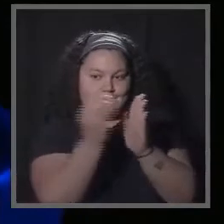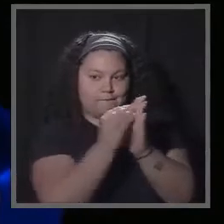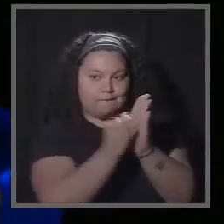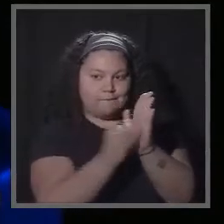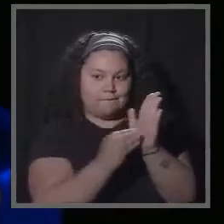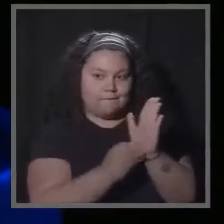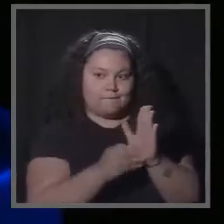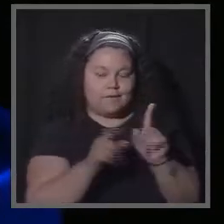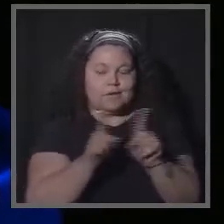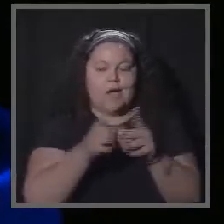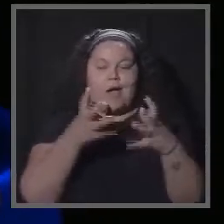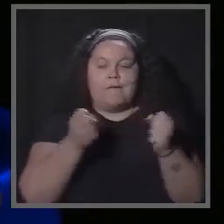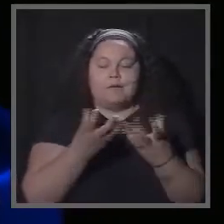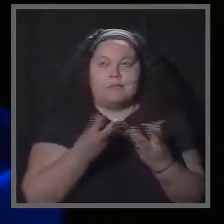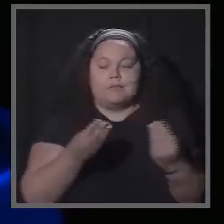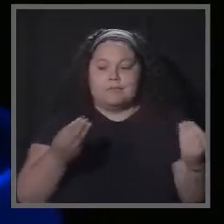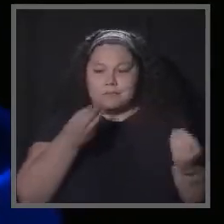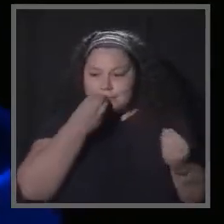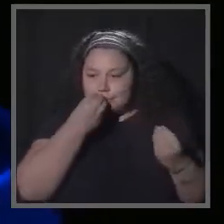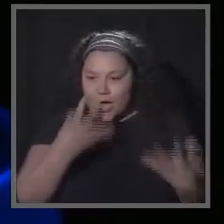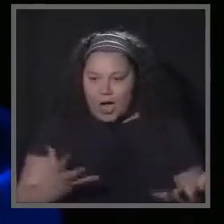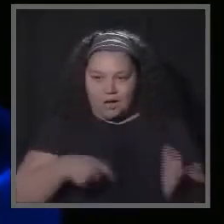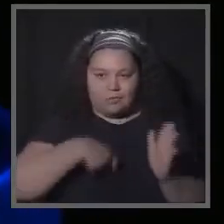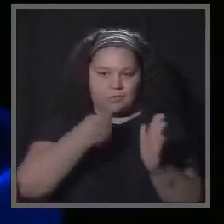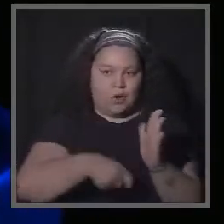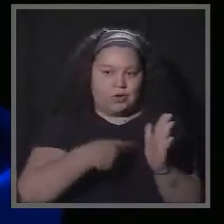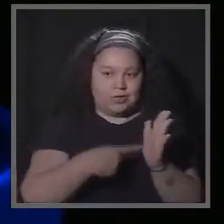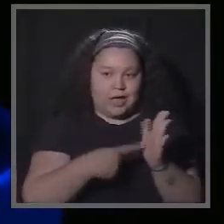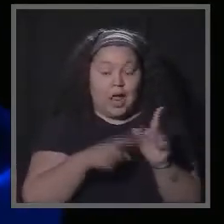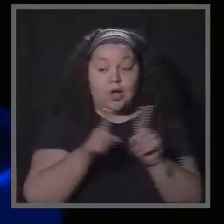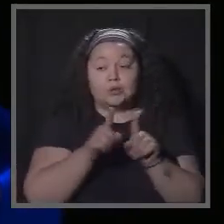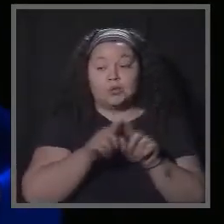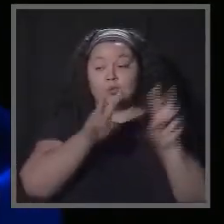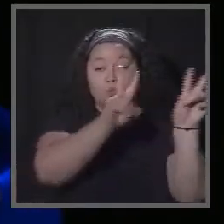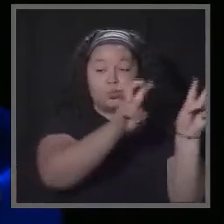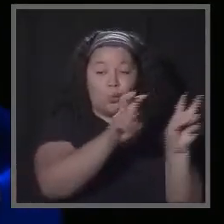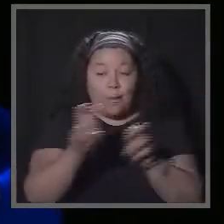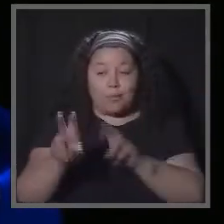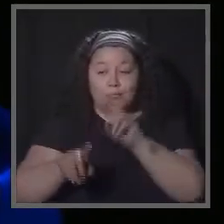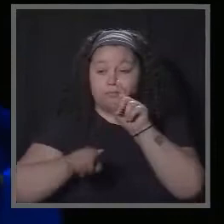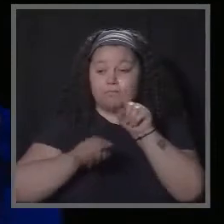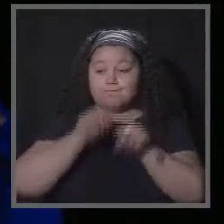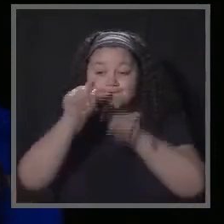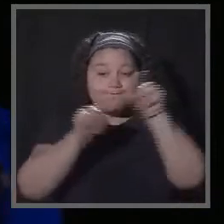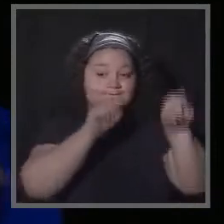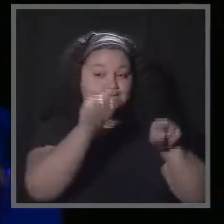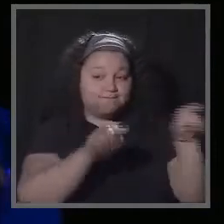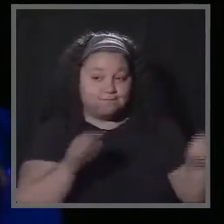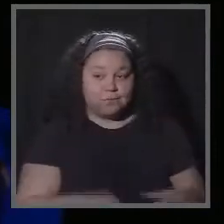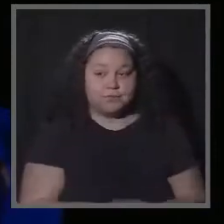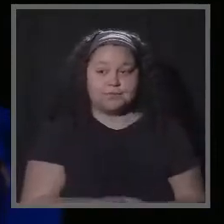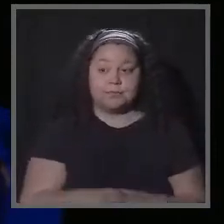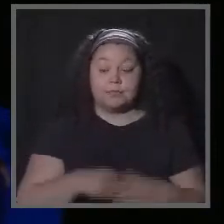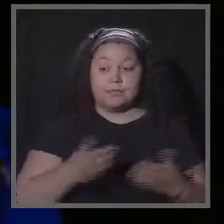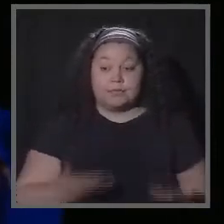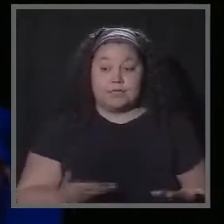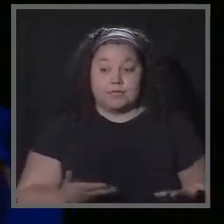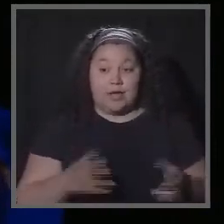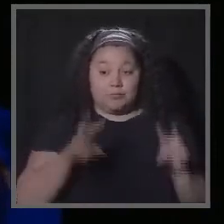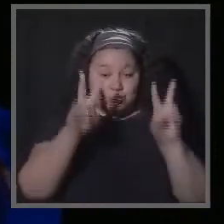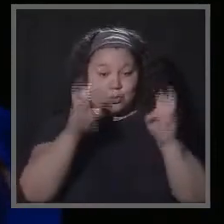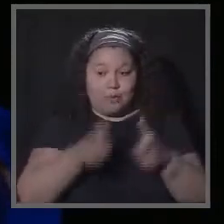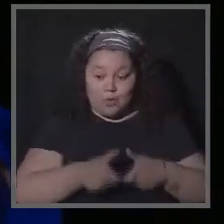wonderful cultural projects happening all over Europe on this theme. So if the topic of